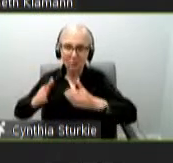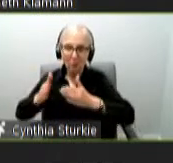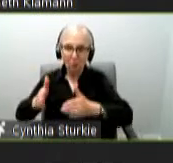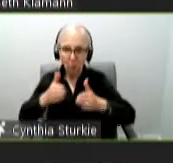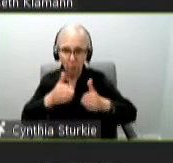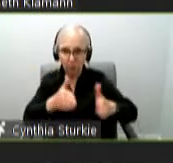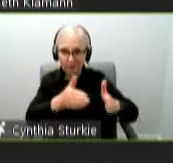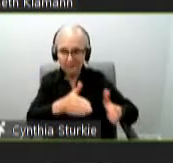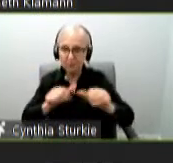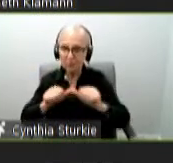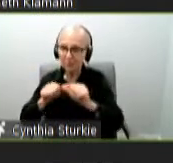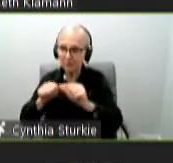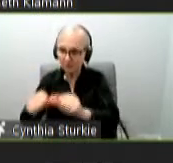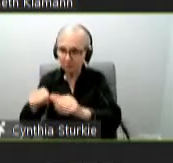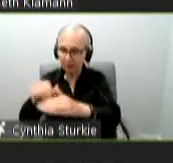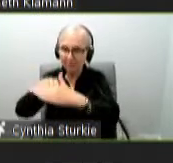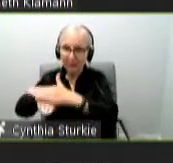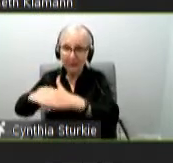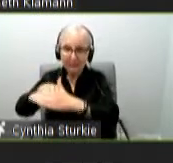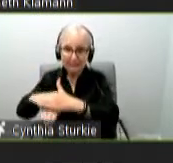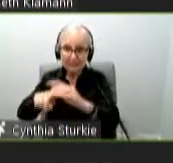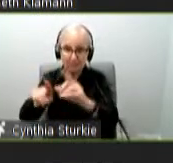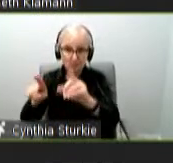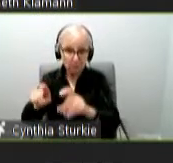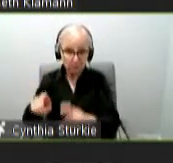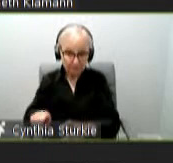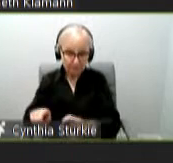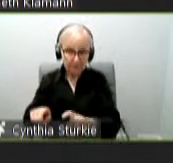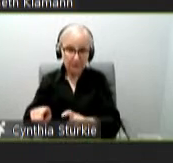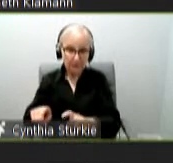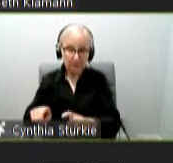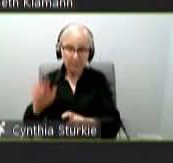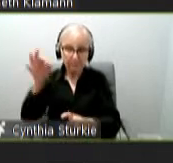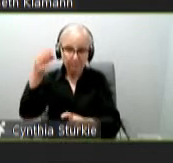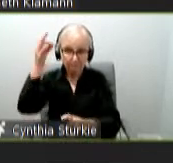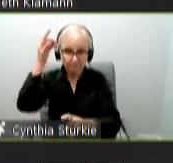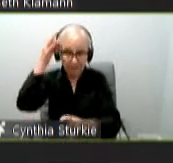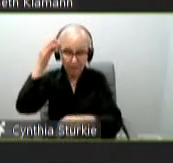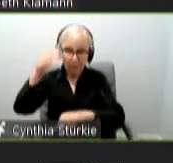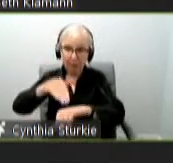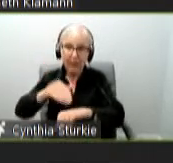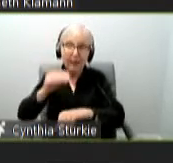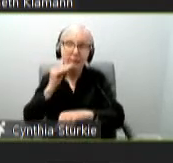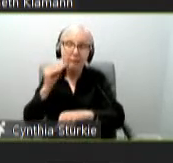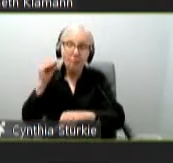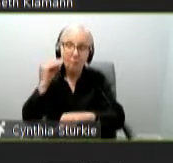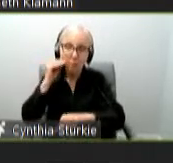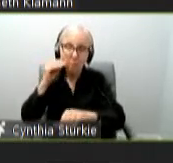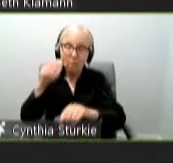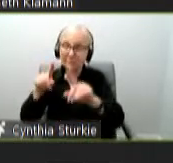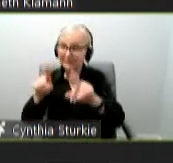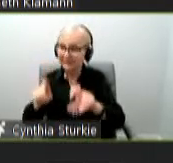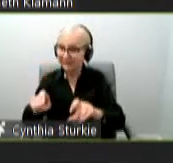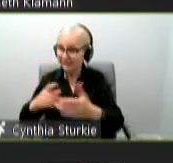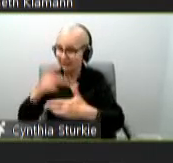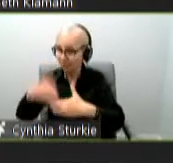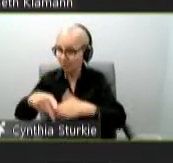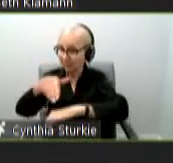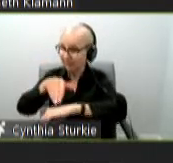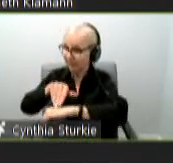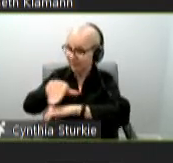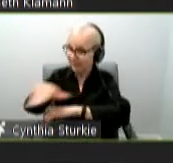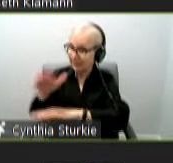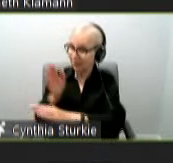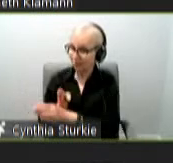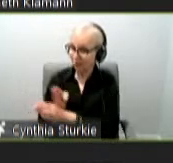to continue to have access to testing. The federal at-home testing program, where people can order tests and have them shipped directly